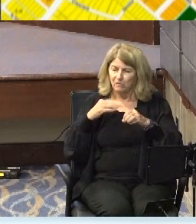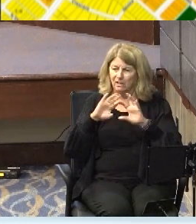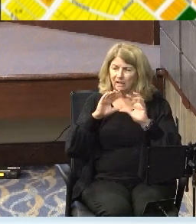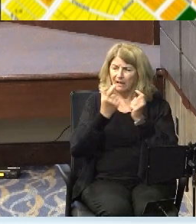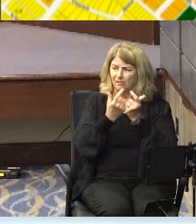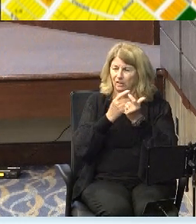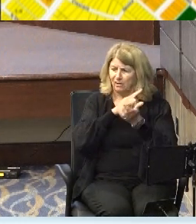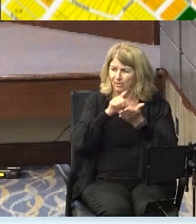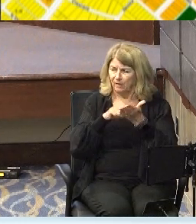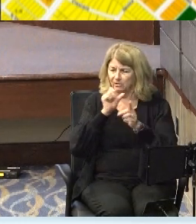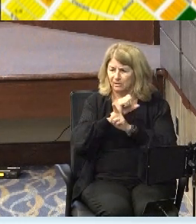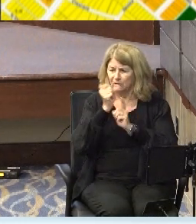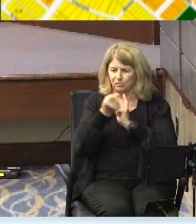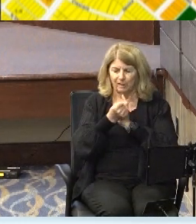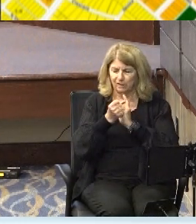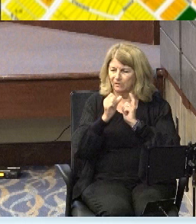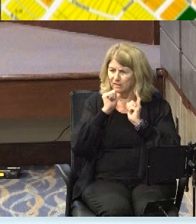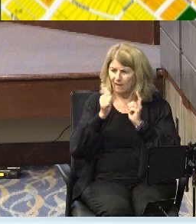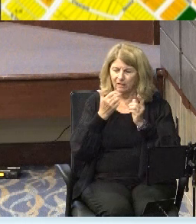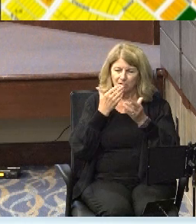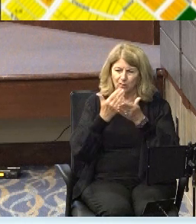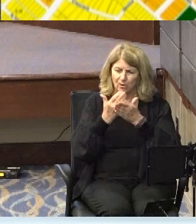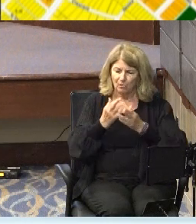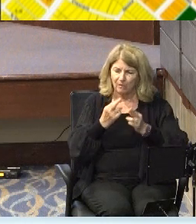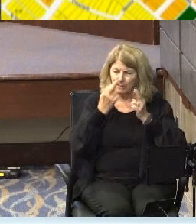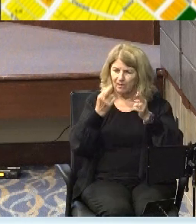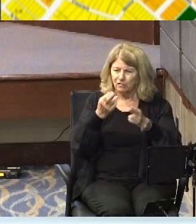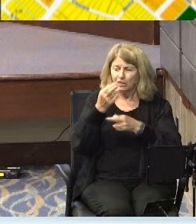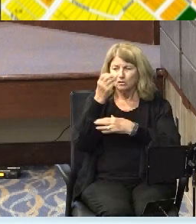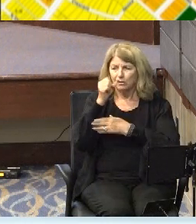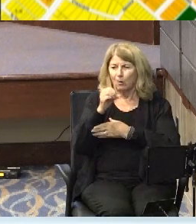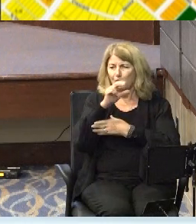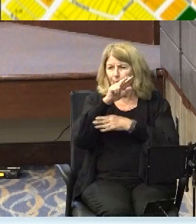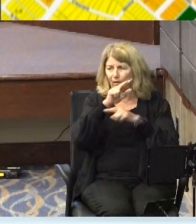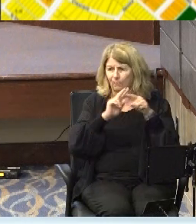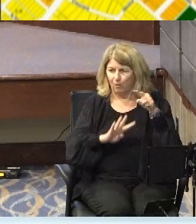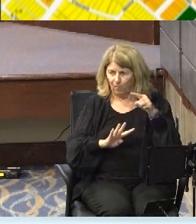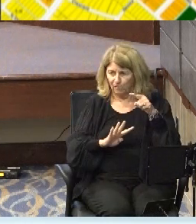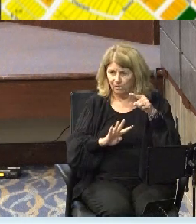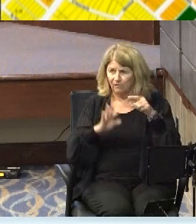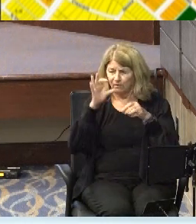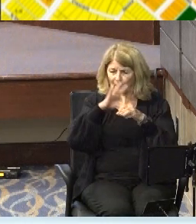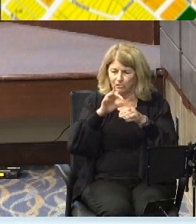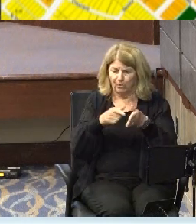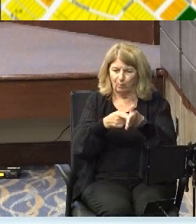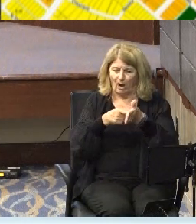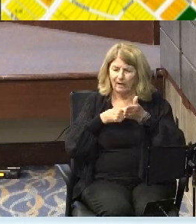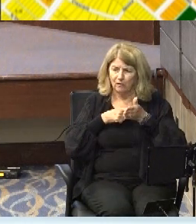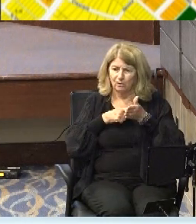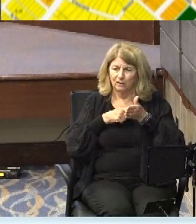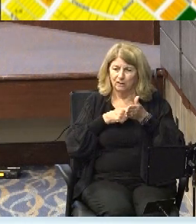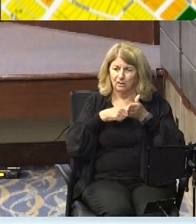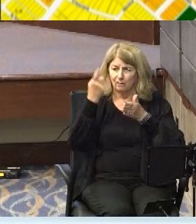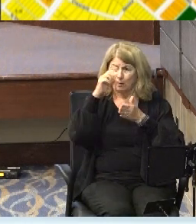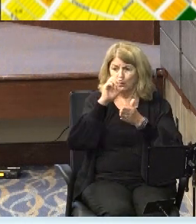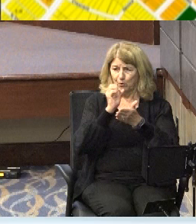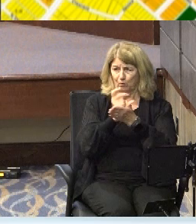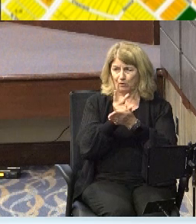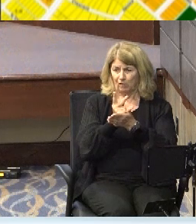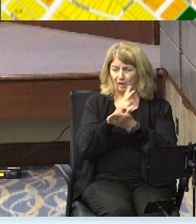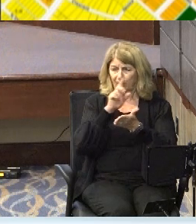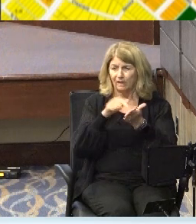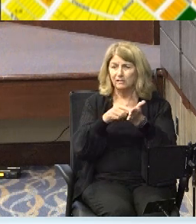give a favorable recommendation, therefore, a three-fourths vote or five members of council is required for approval of this